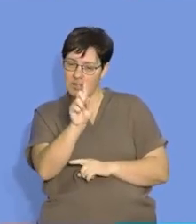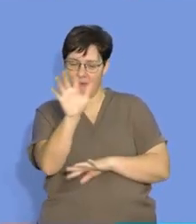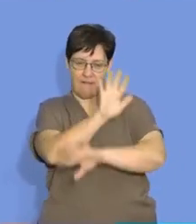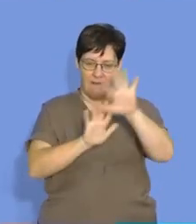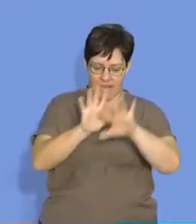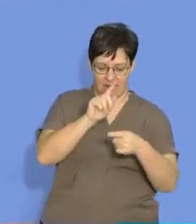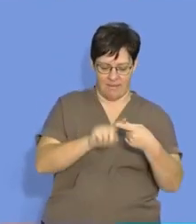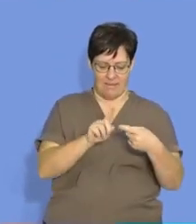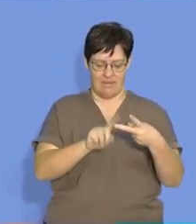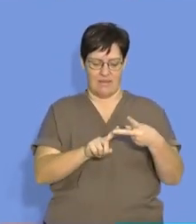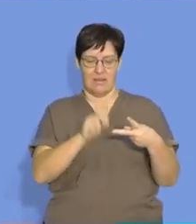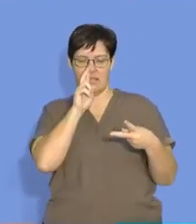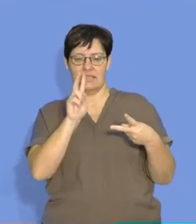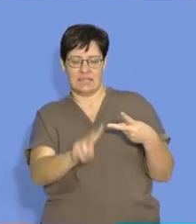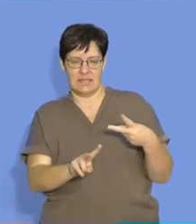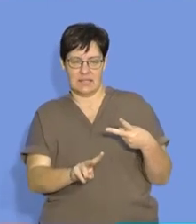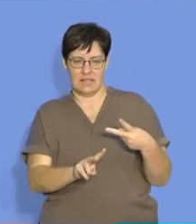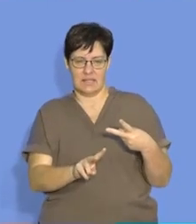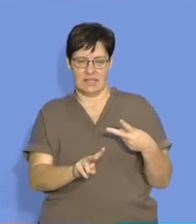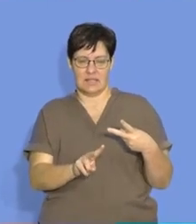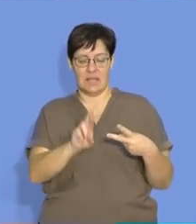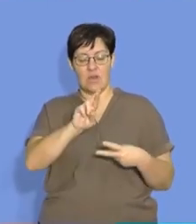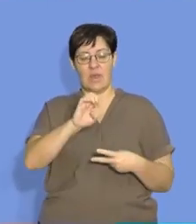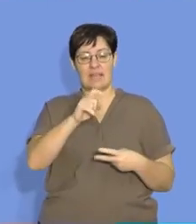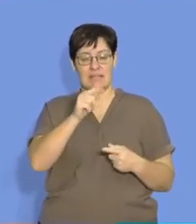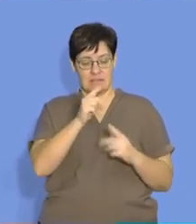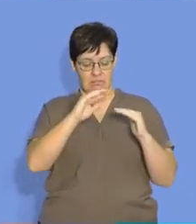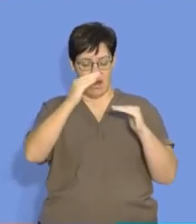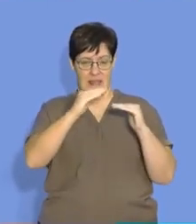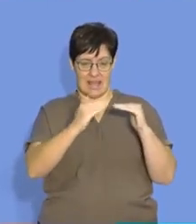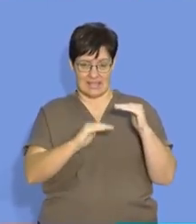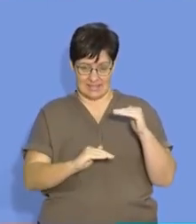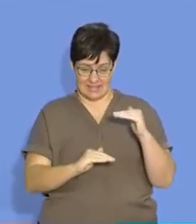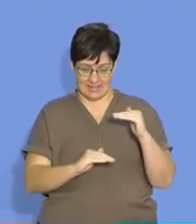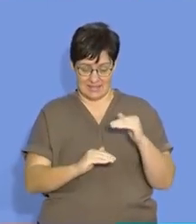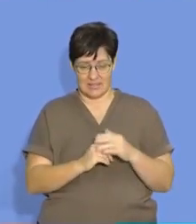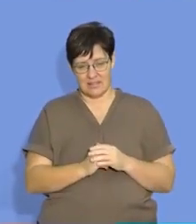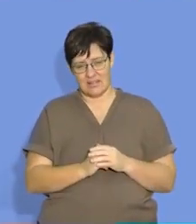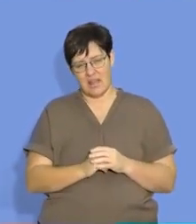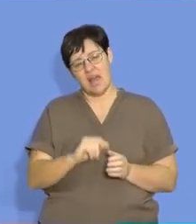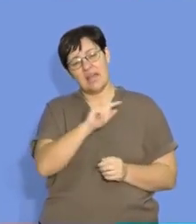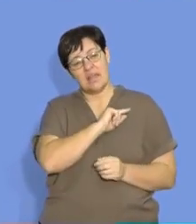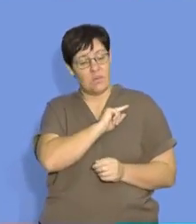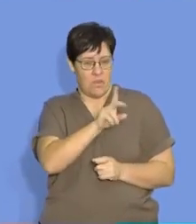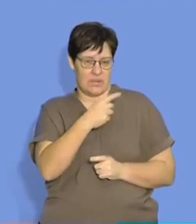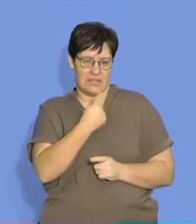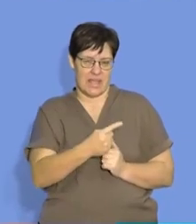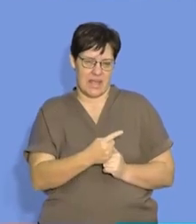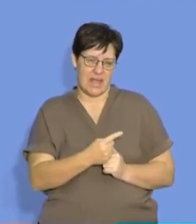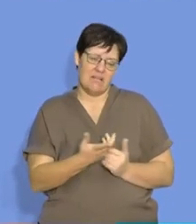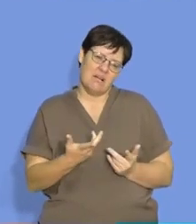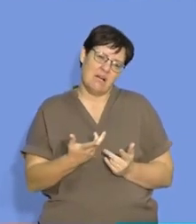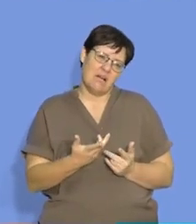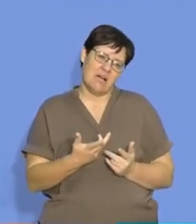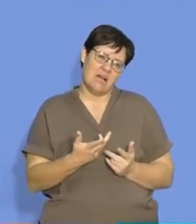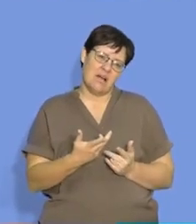color. We will see the reactant get less on a scale. Therefore, we can say on